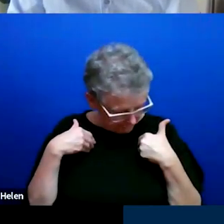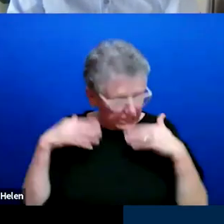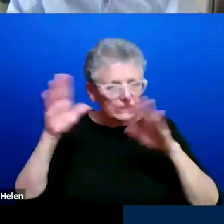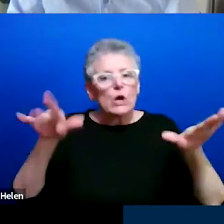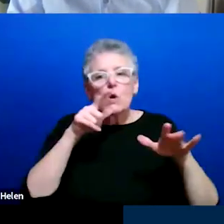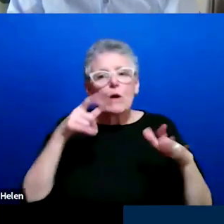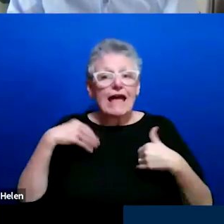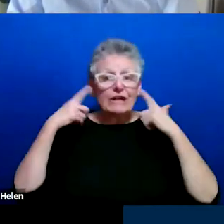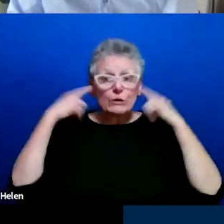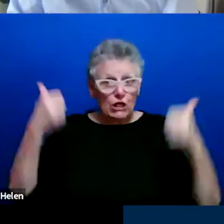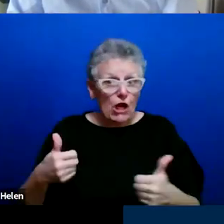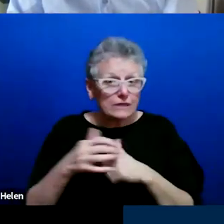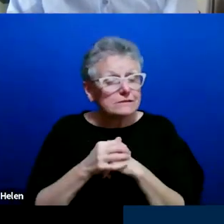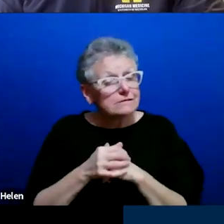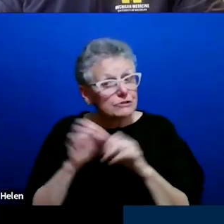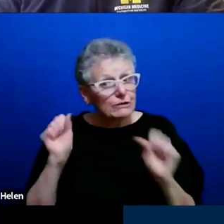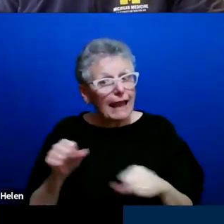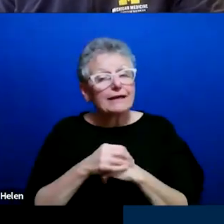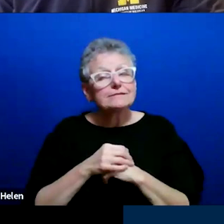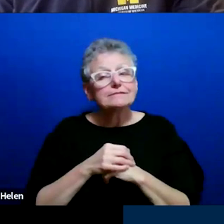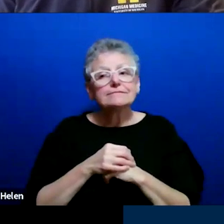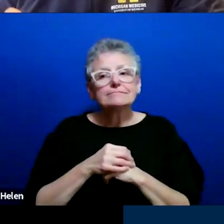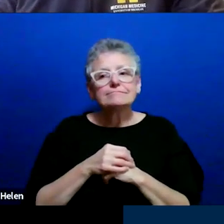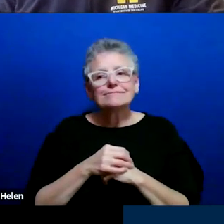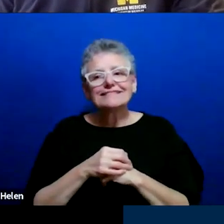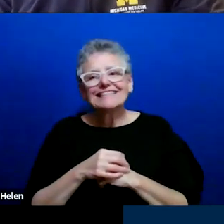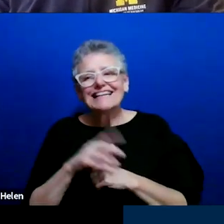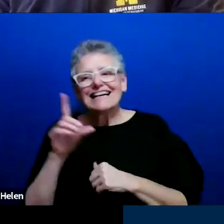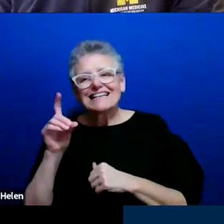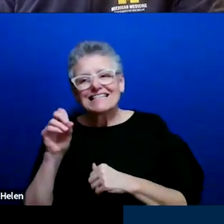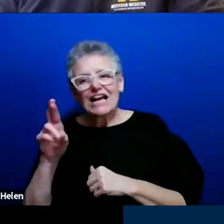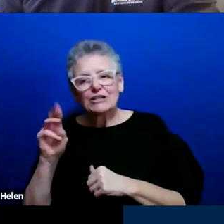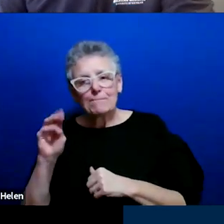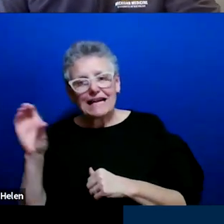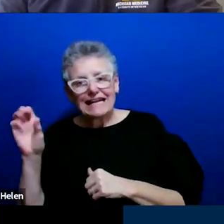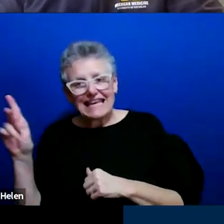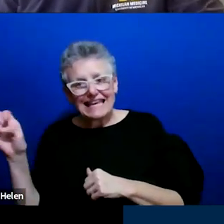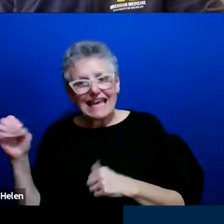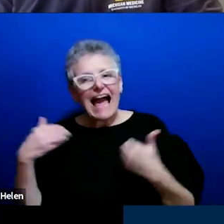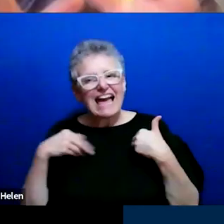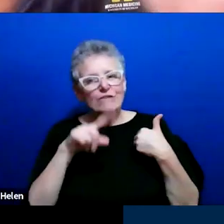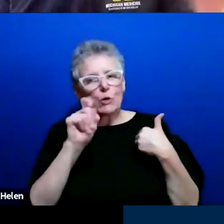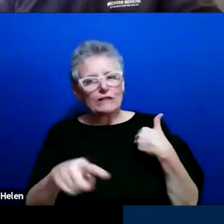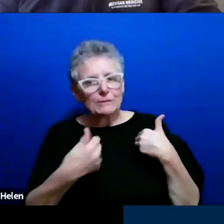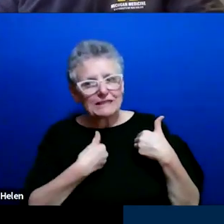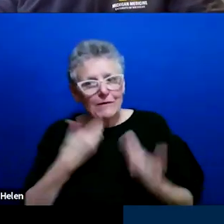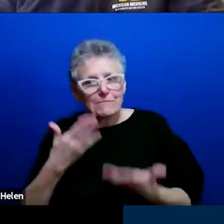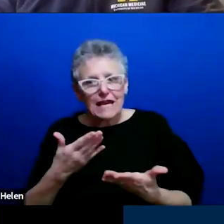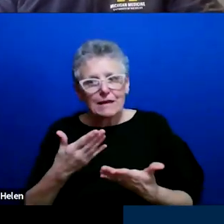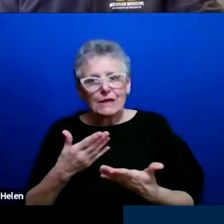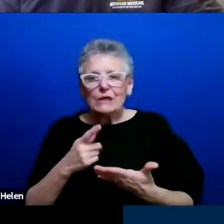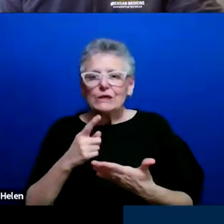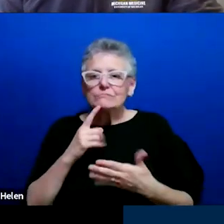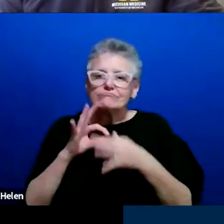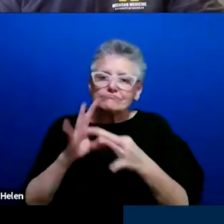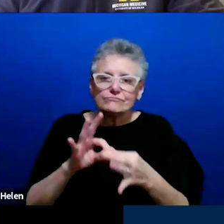children with hearing loss. So Great. I do have a question. So this is probably very pertinent